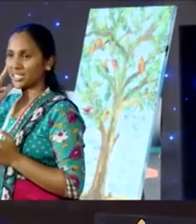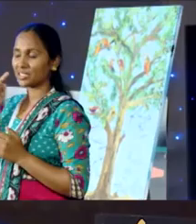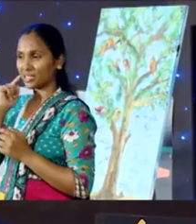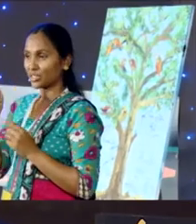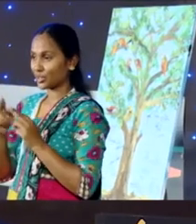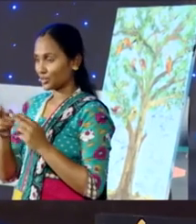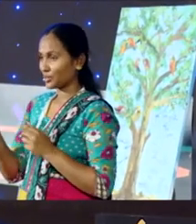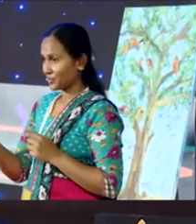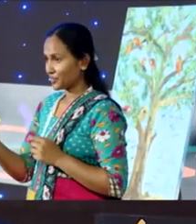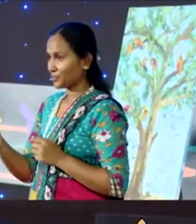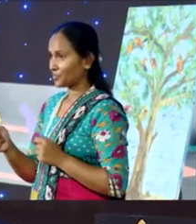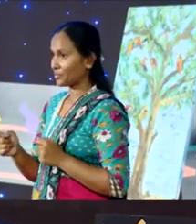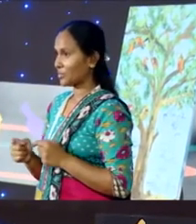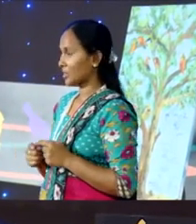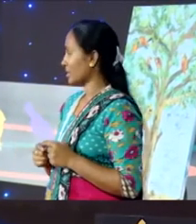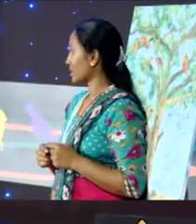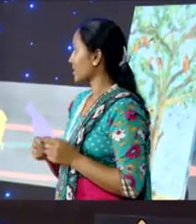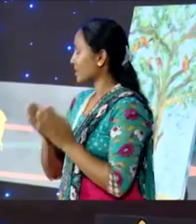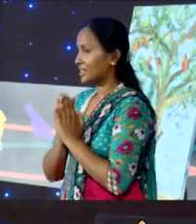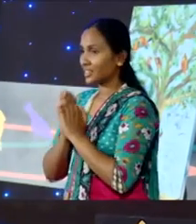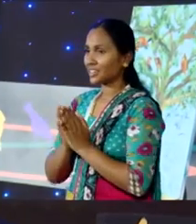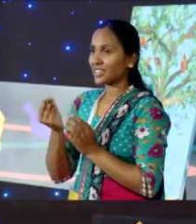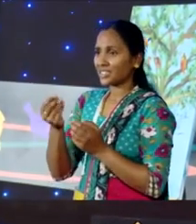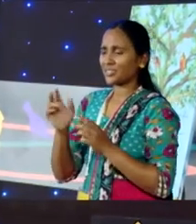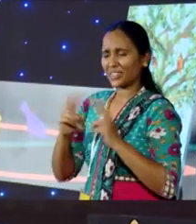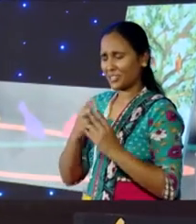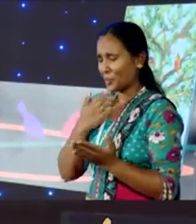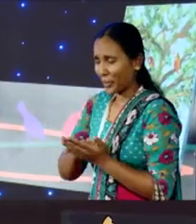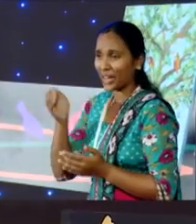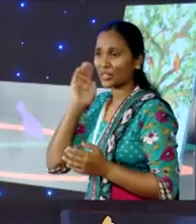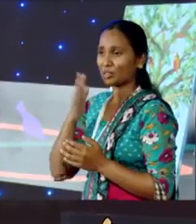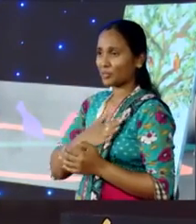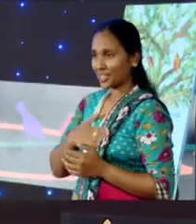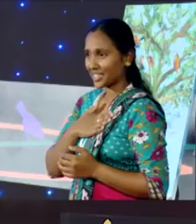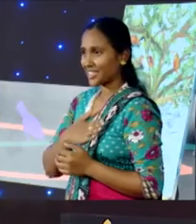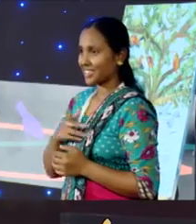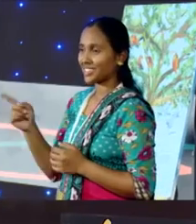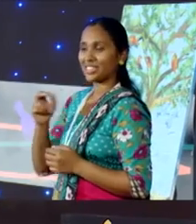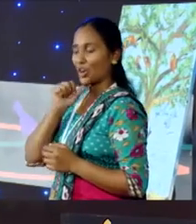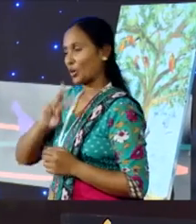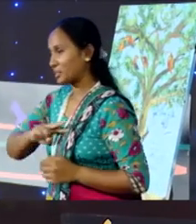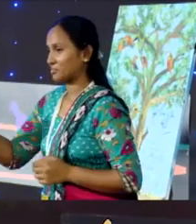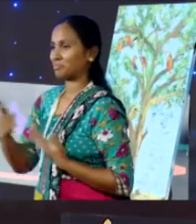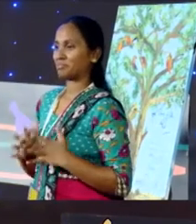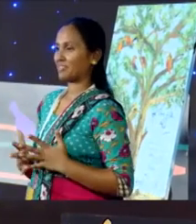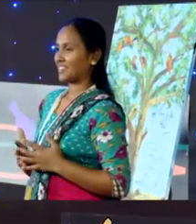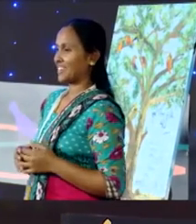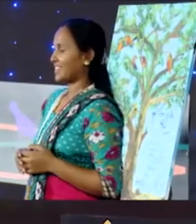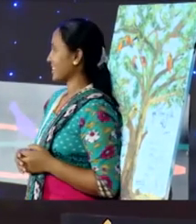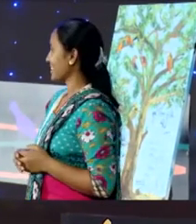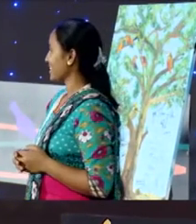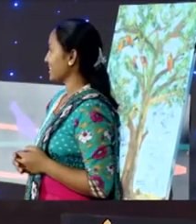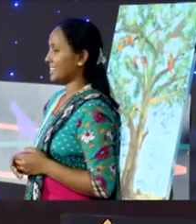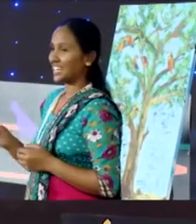Then he again said in a louder voice, Swamiji, some terrible news, please. He again didn't respond. He again said in the loudest